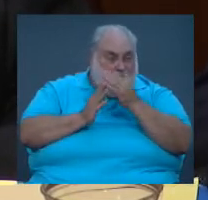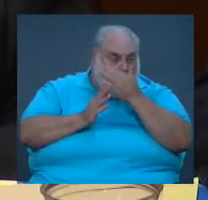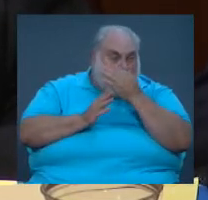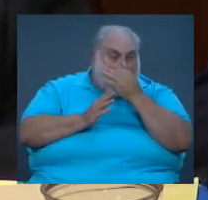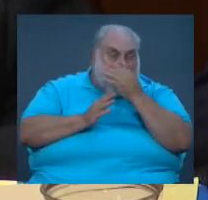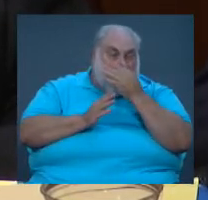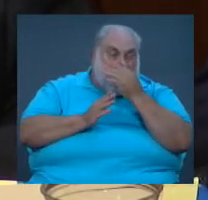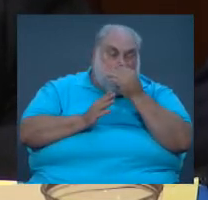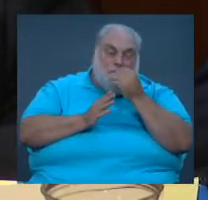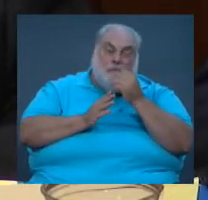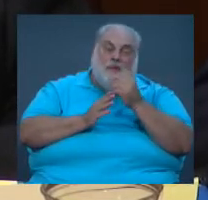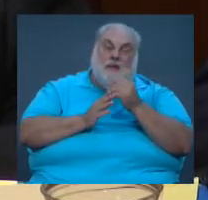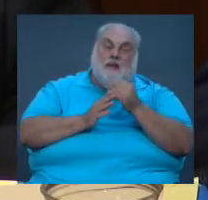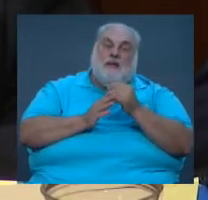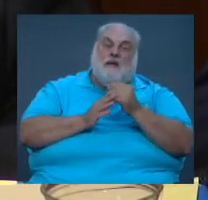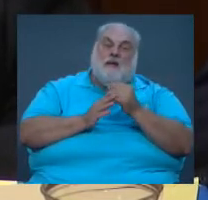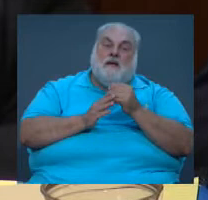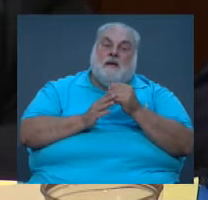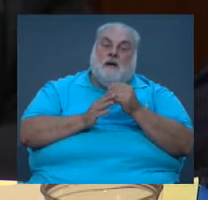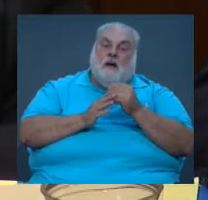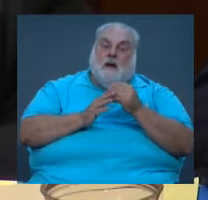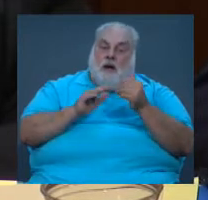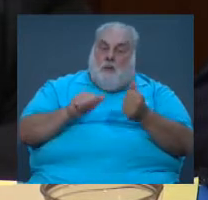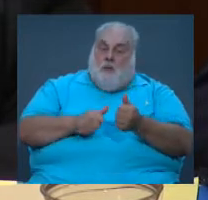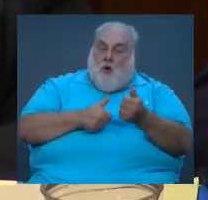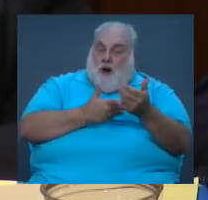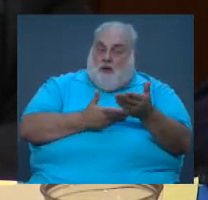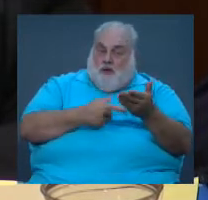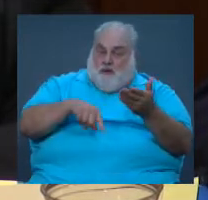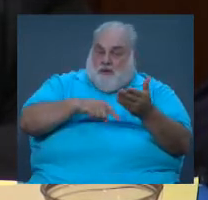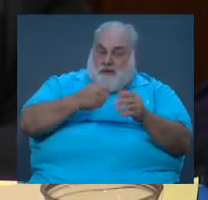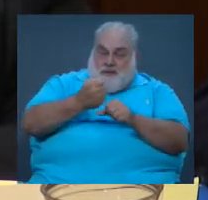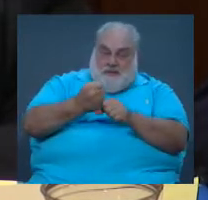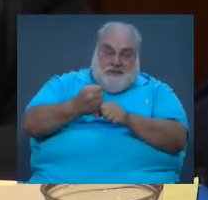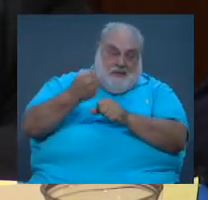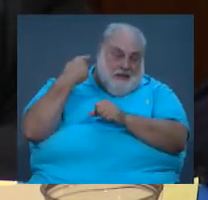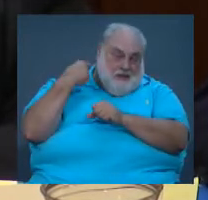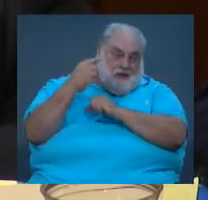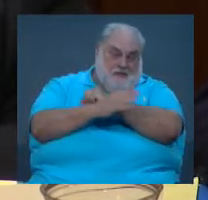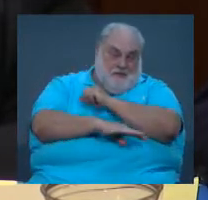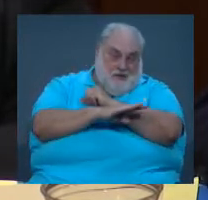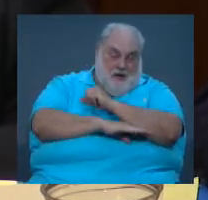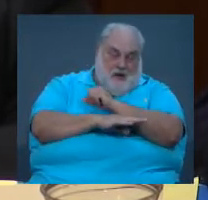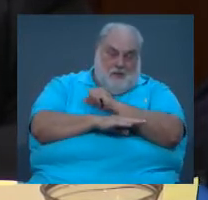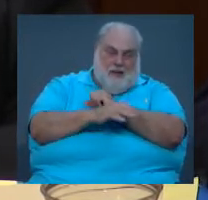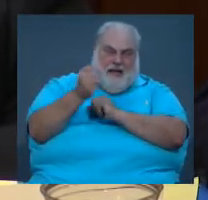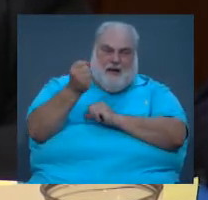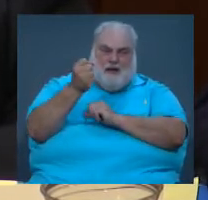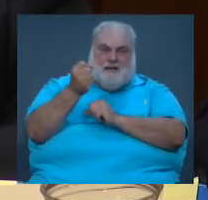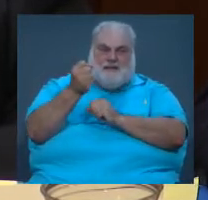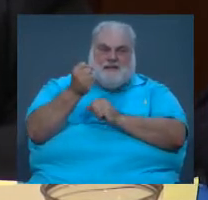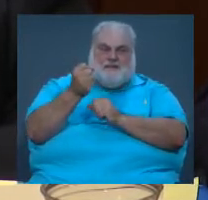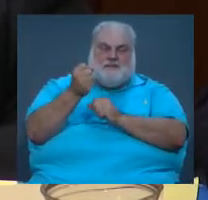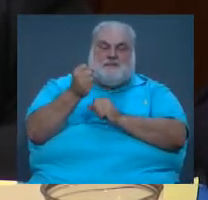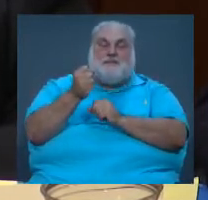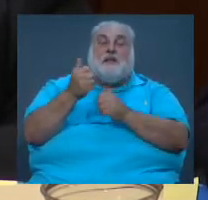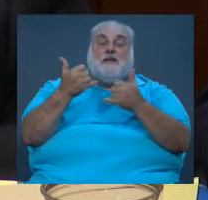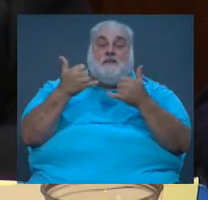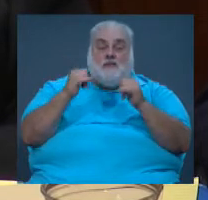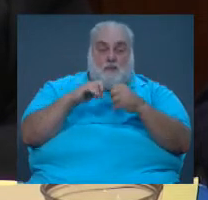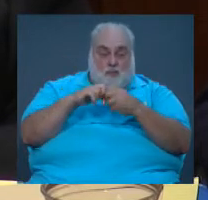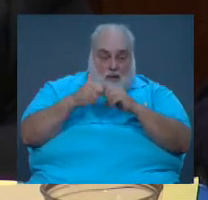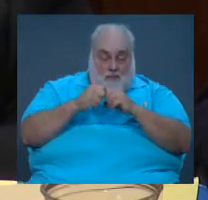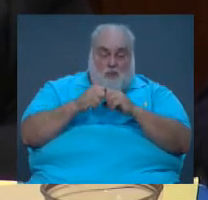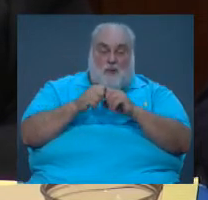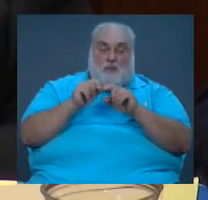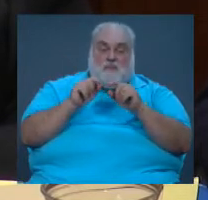then we deferred it. But I do think, and again, the most important part of this is if there are problems, we're still going to